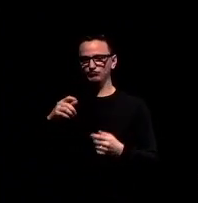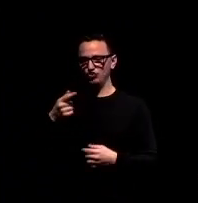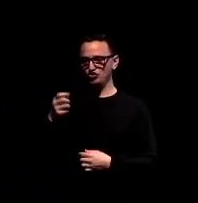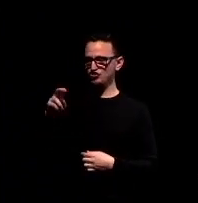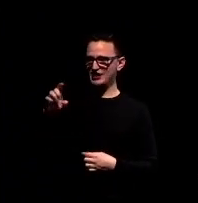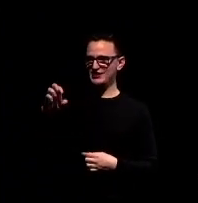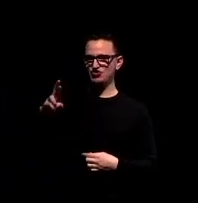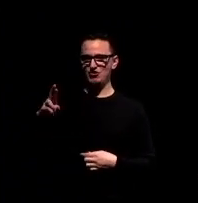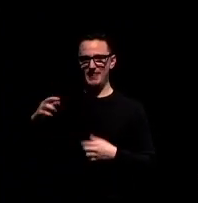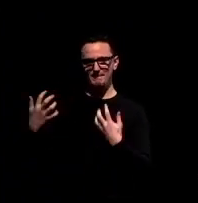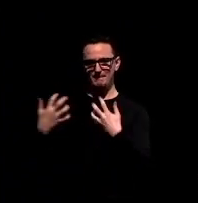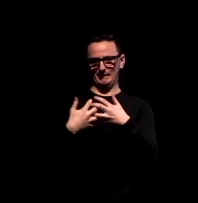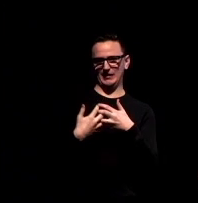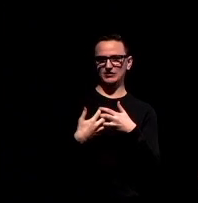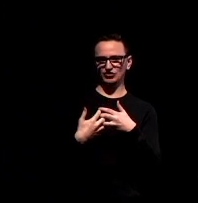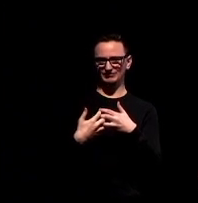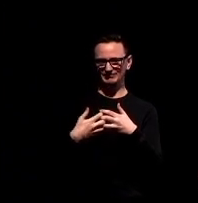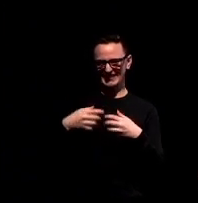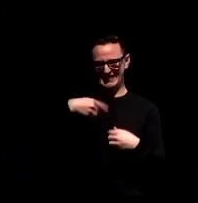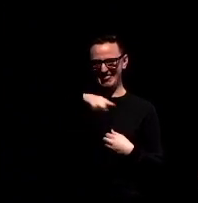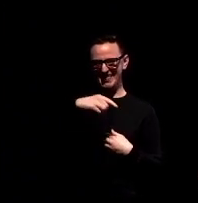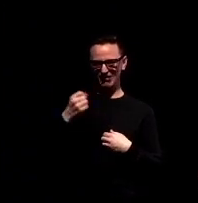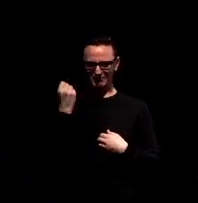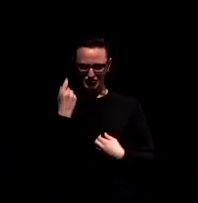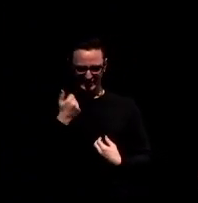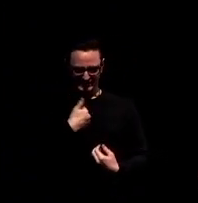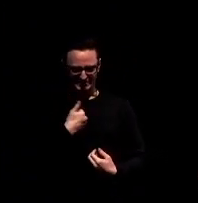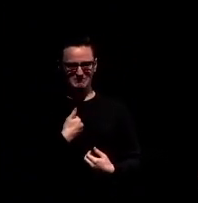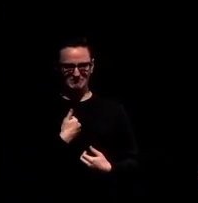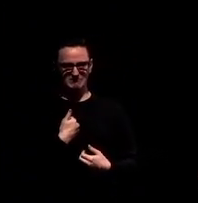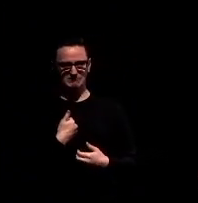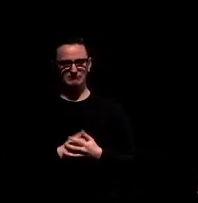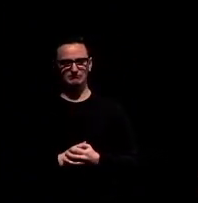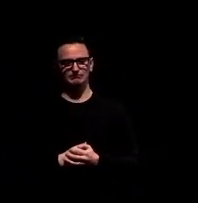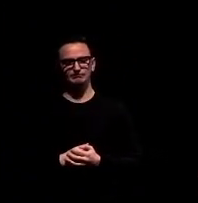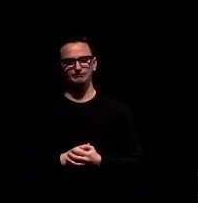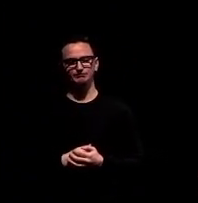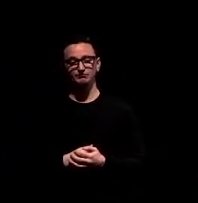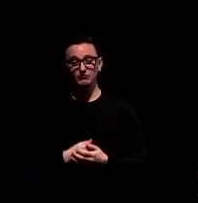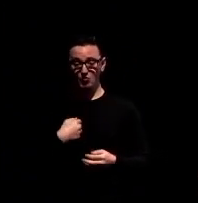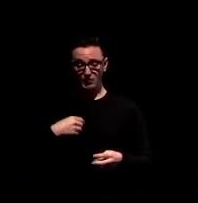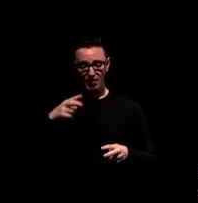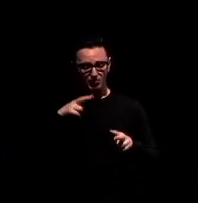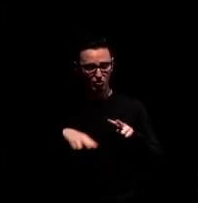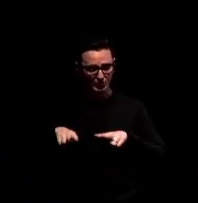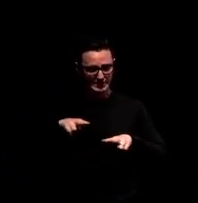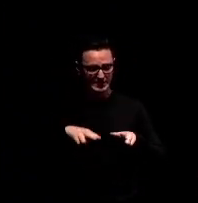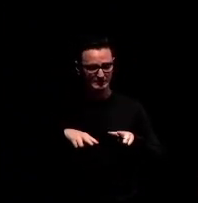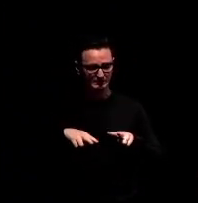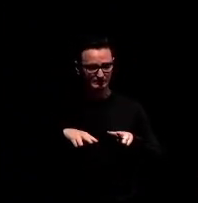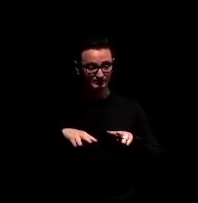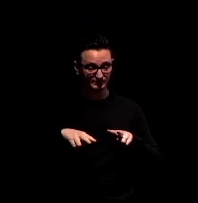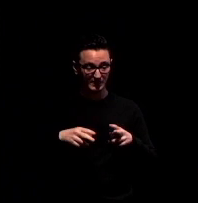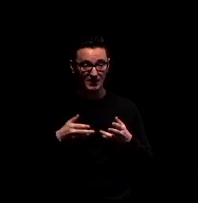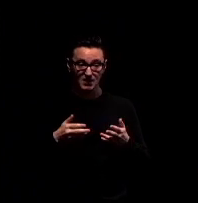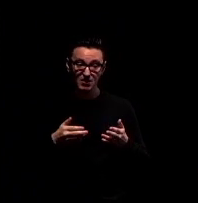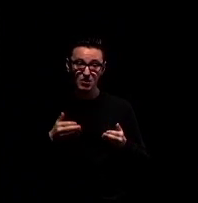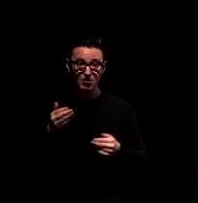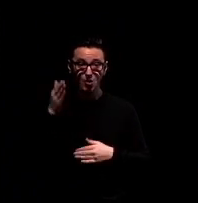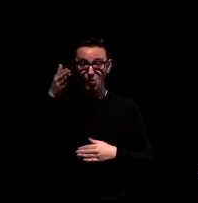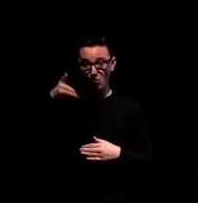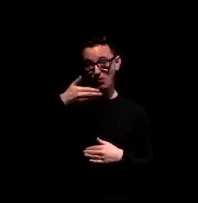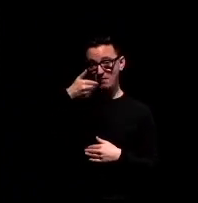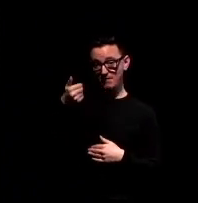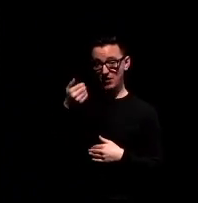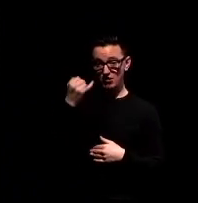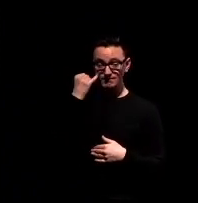and feel like they actually understand what we're going through. We did look at to see, so is it going to be better? Are there younger